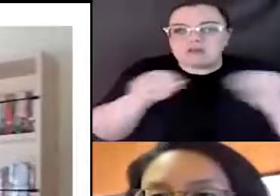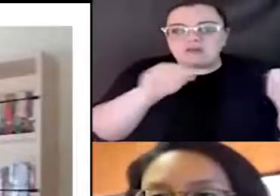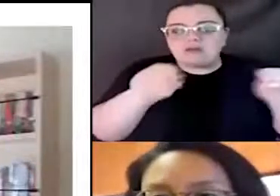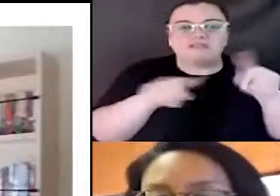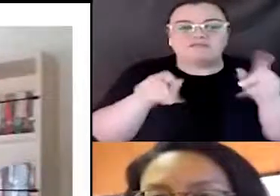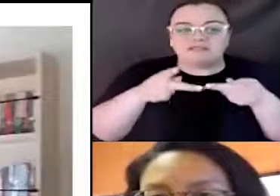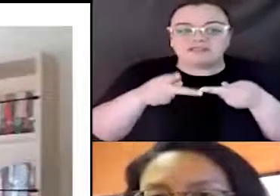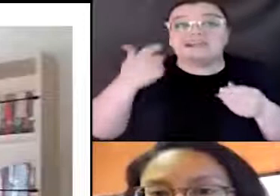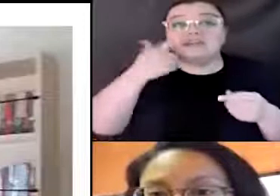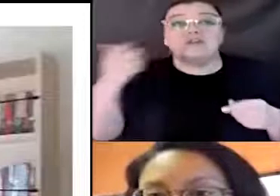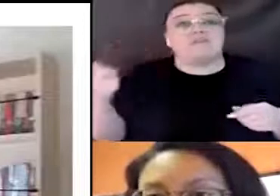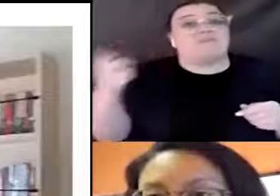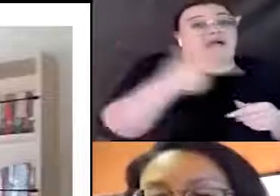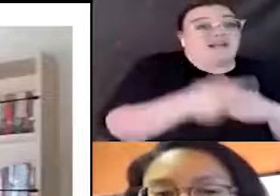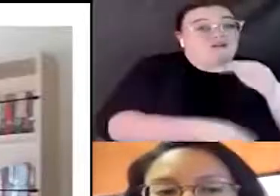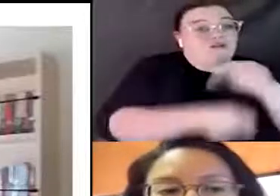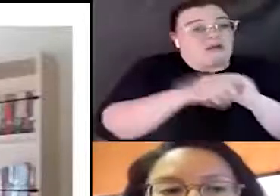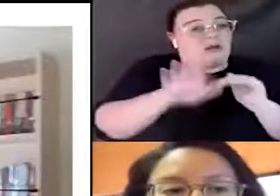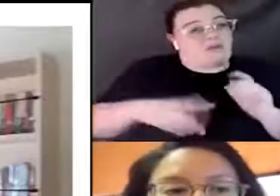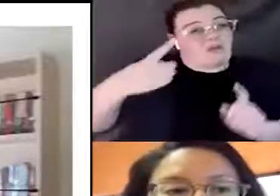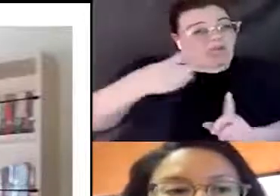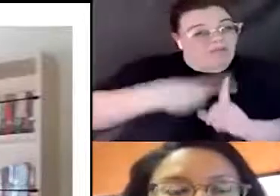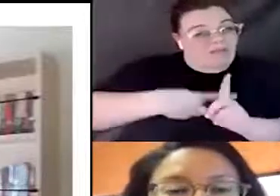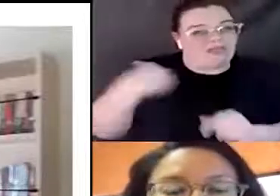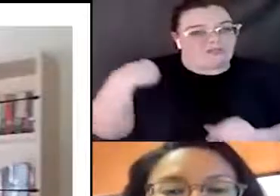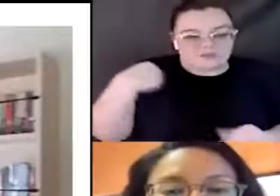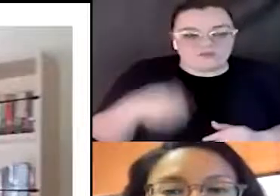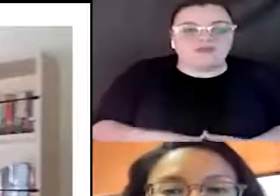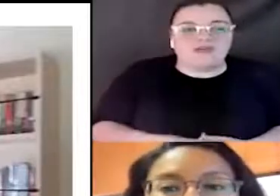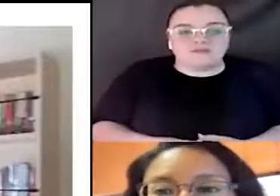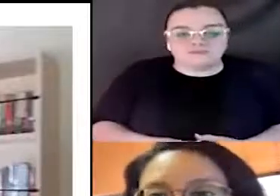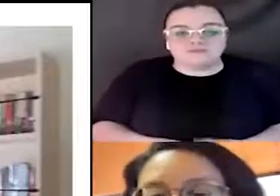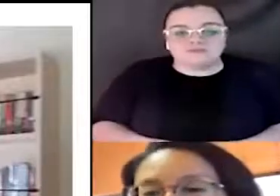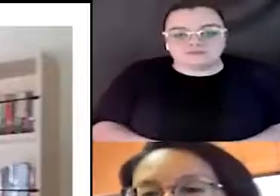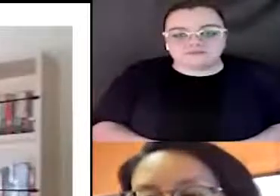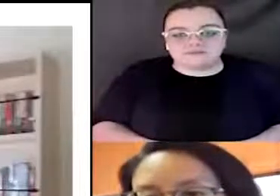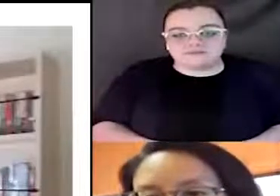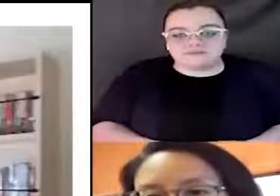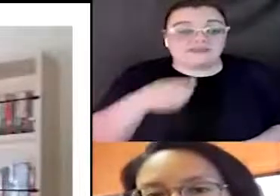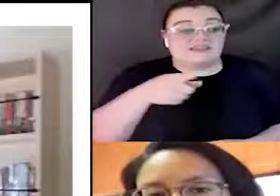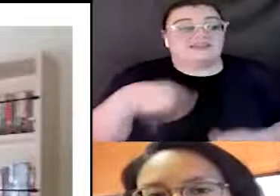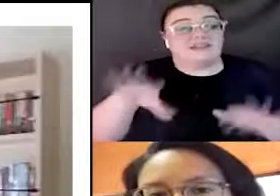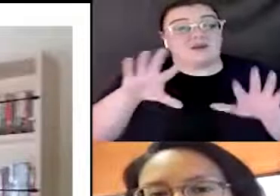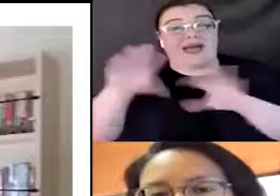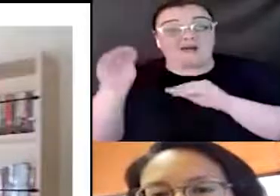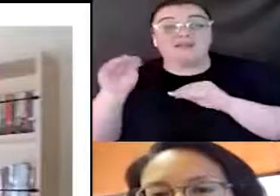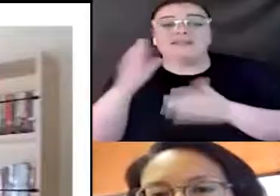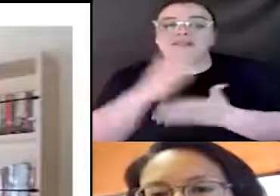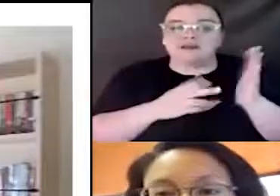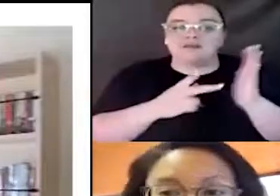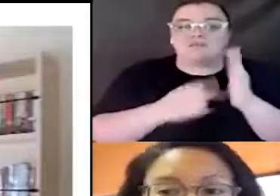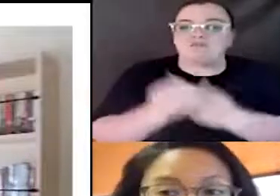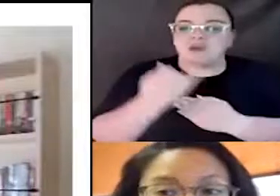just moved back about 1 month ago. So while they were gone, some of the projects were able